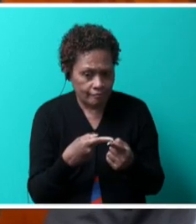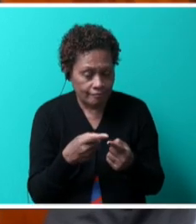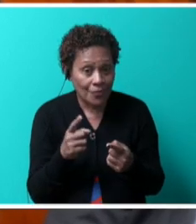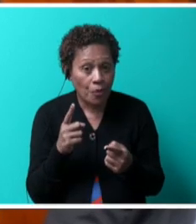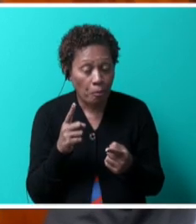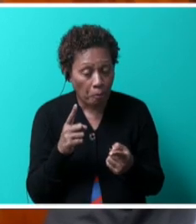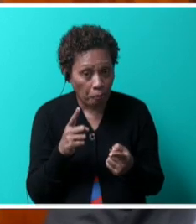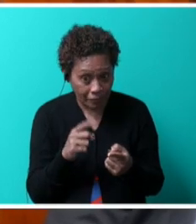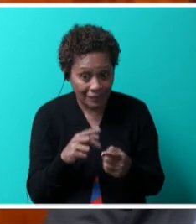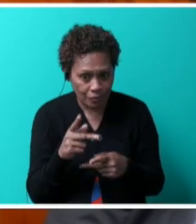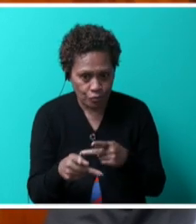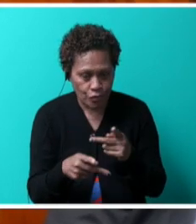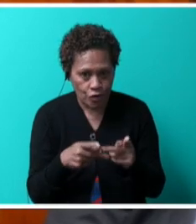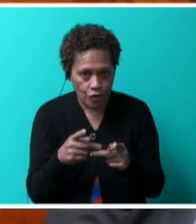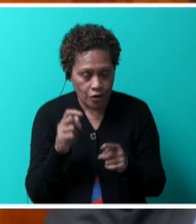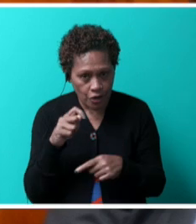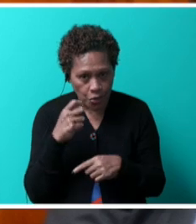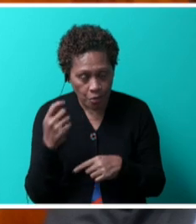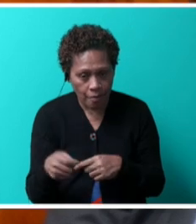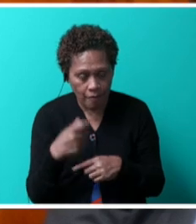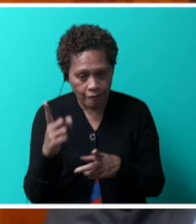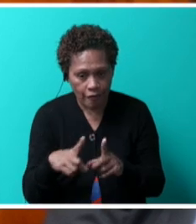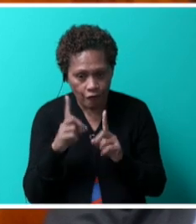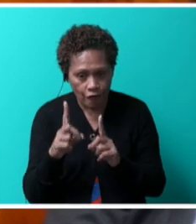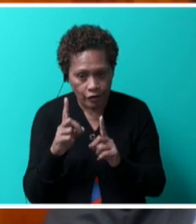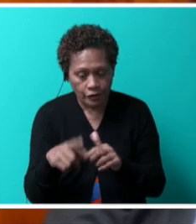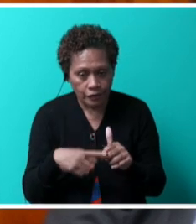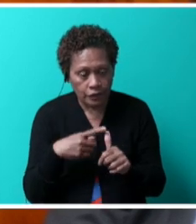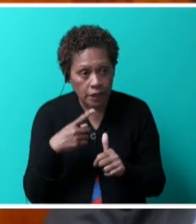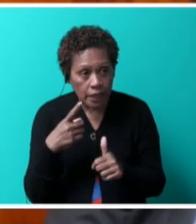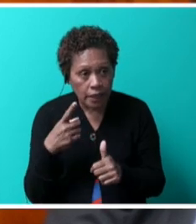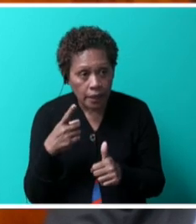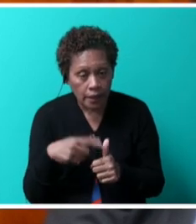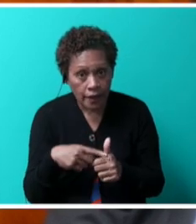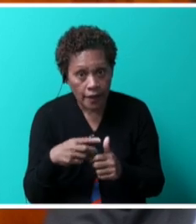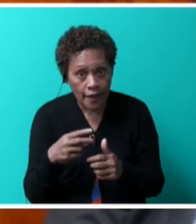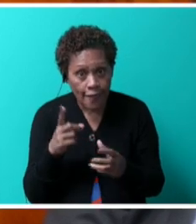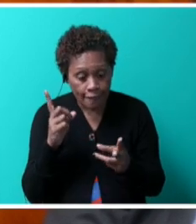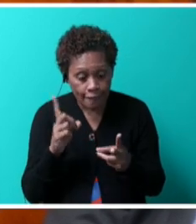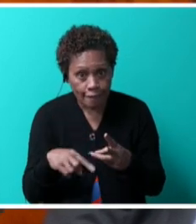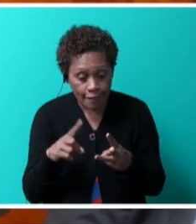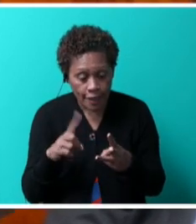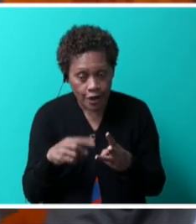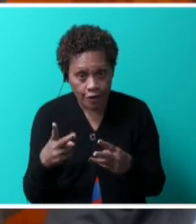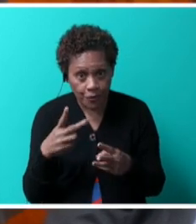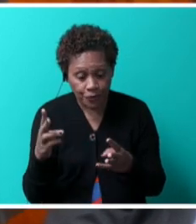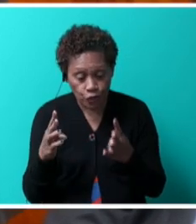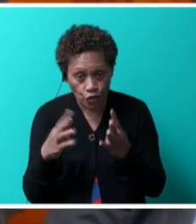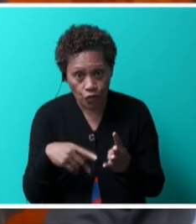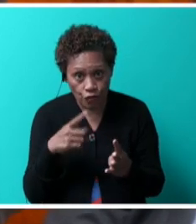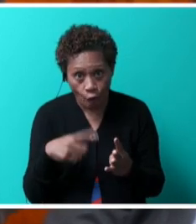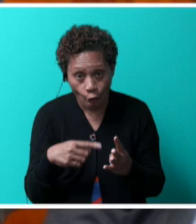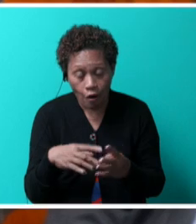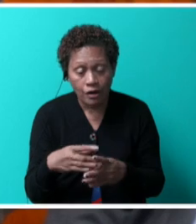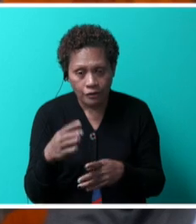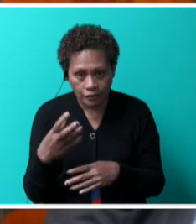This process will be followed by a selection of 3 to 4 high potential alternative to